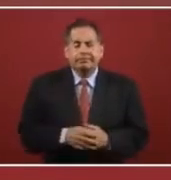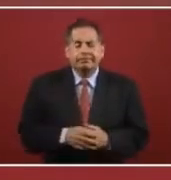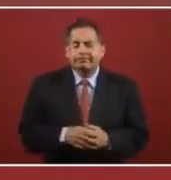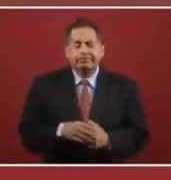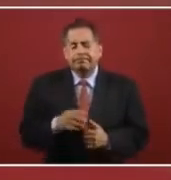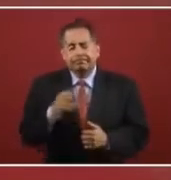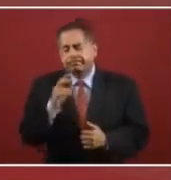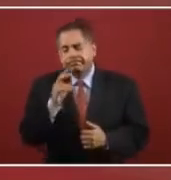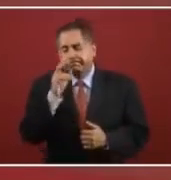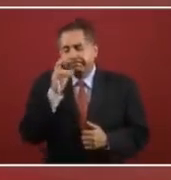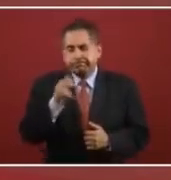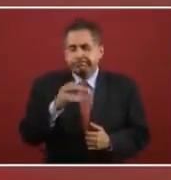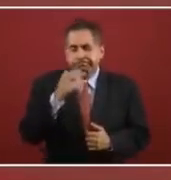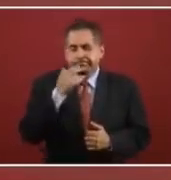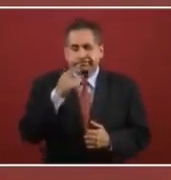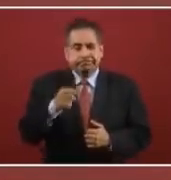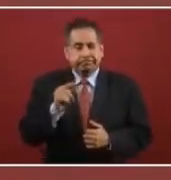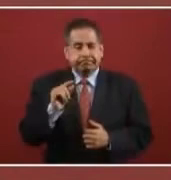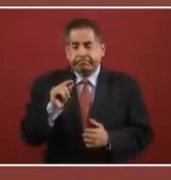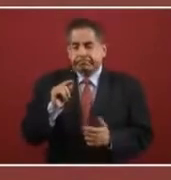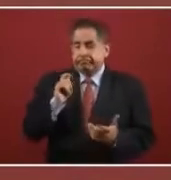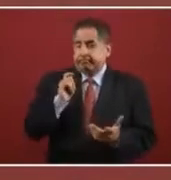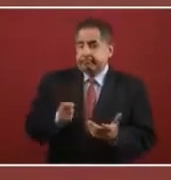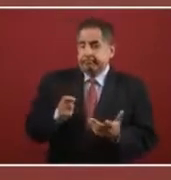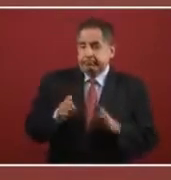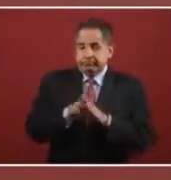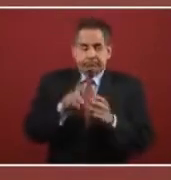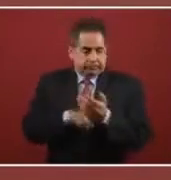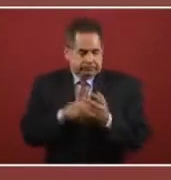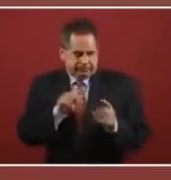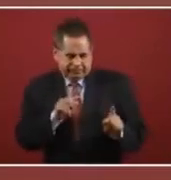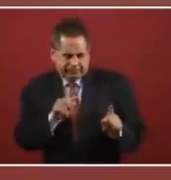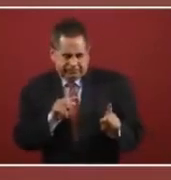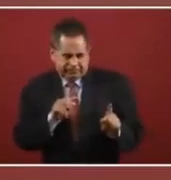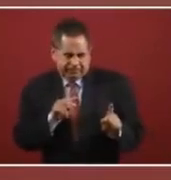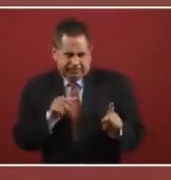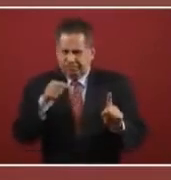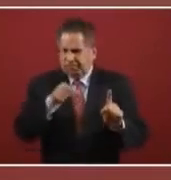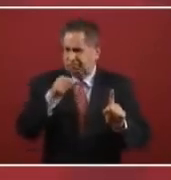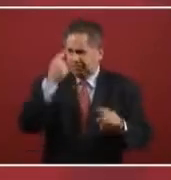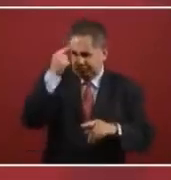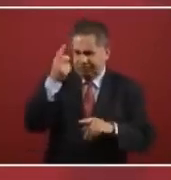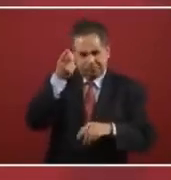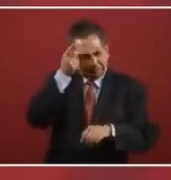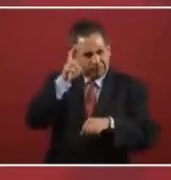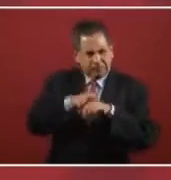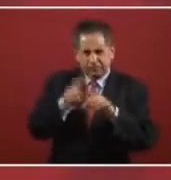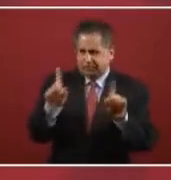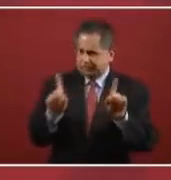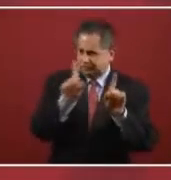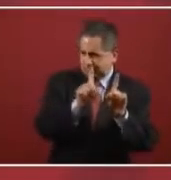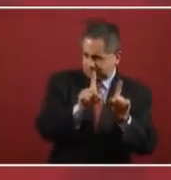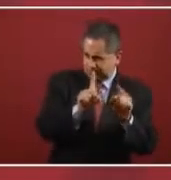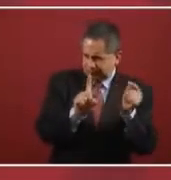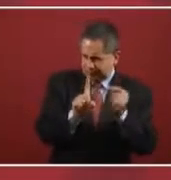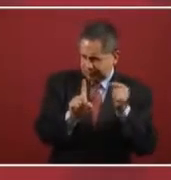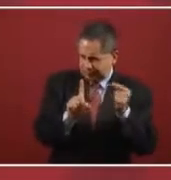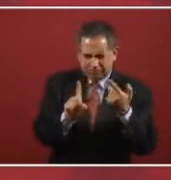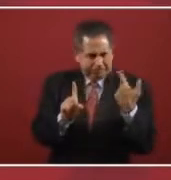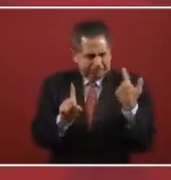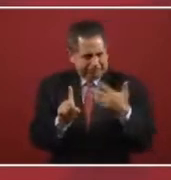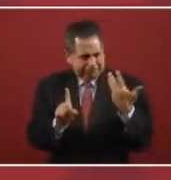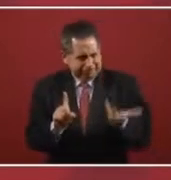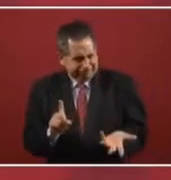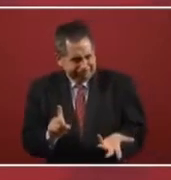nuevo. So it's not new que nosotros cuestionamos that we question it at its time